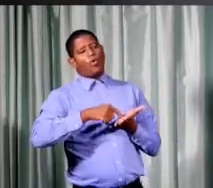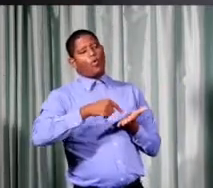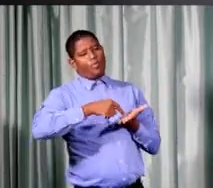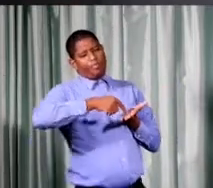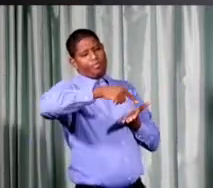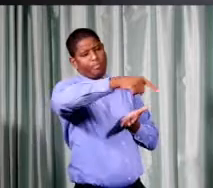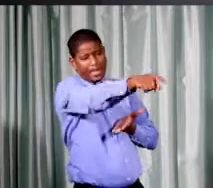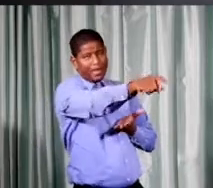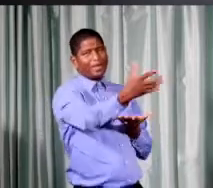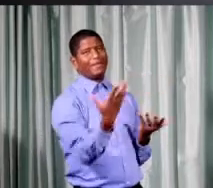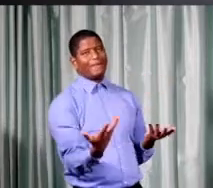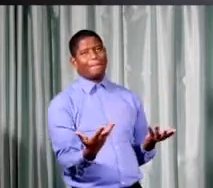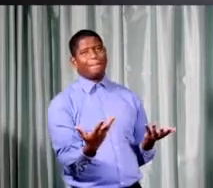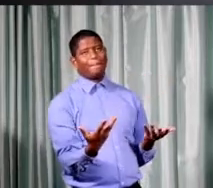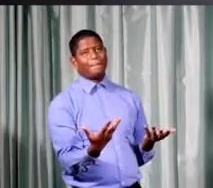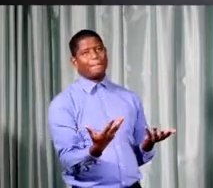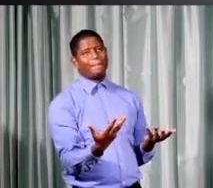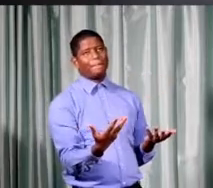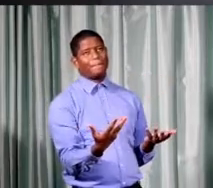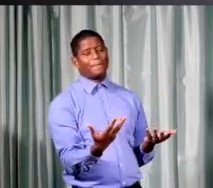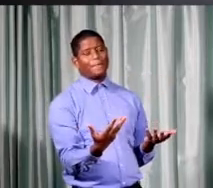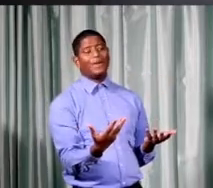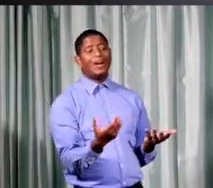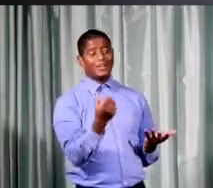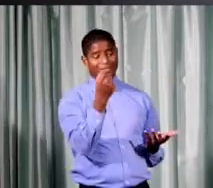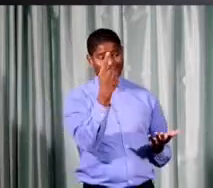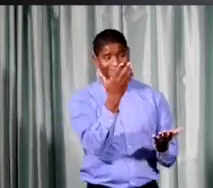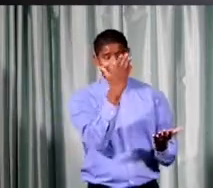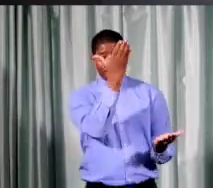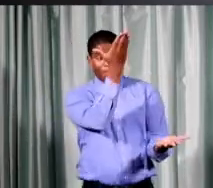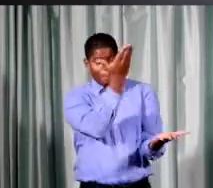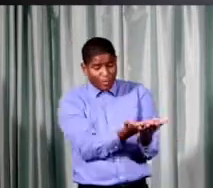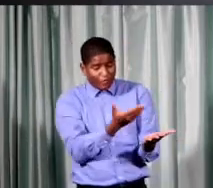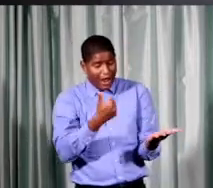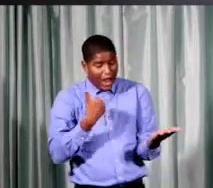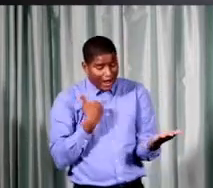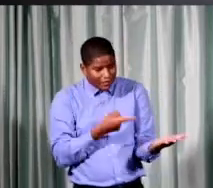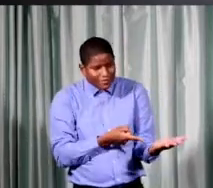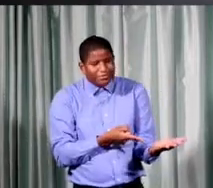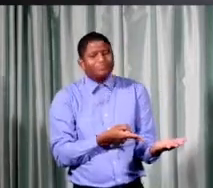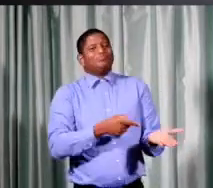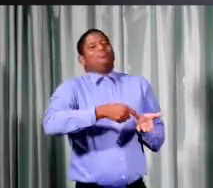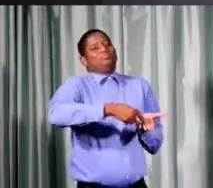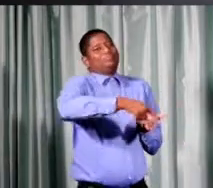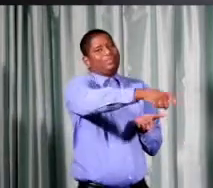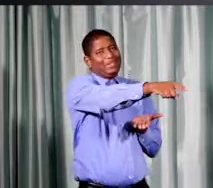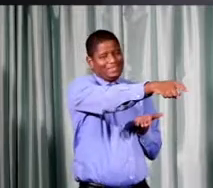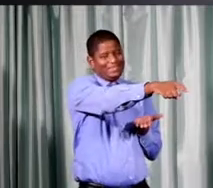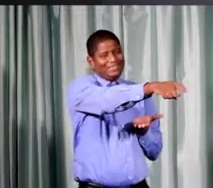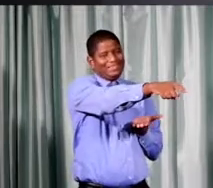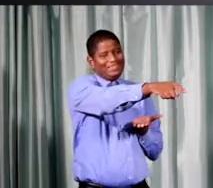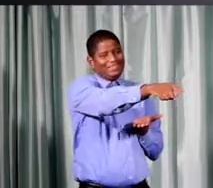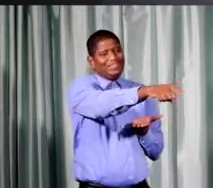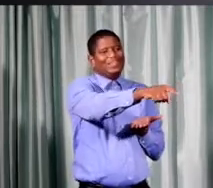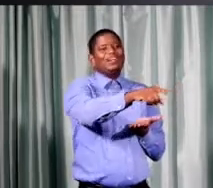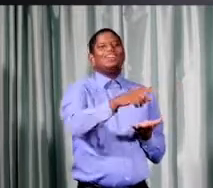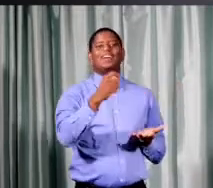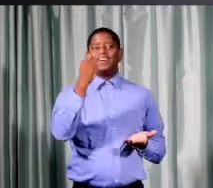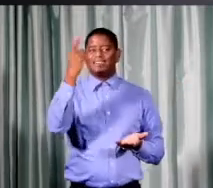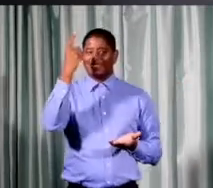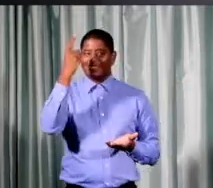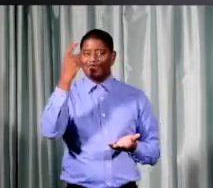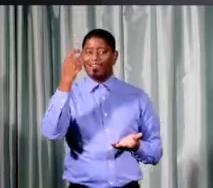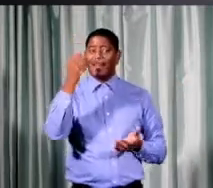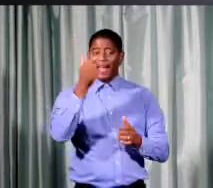Evidence, measurable. So not everything that happens is recorded, is not an